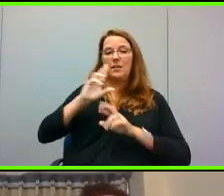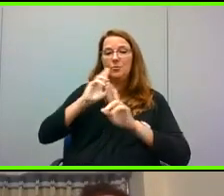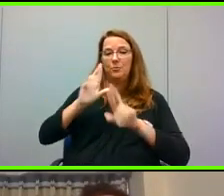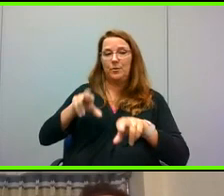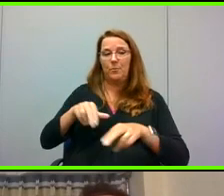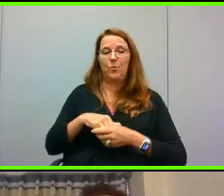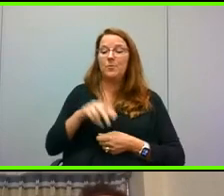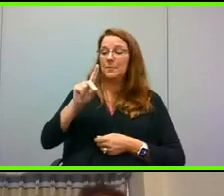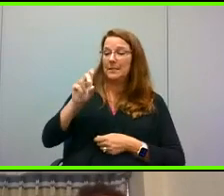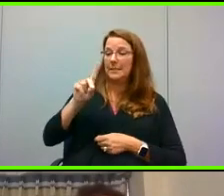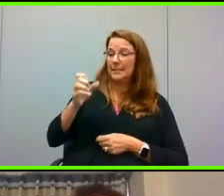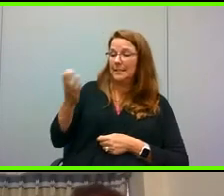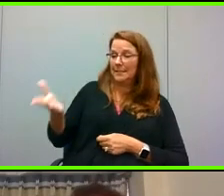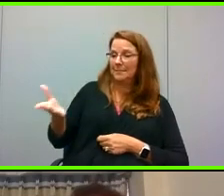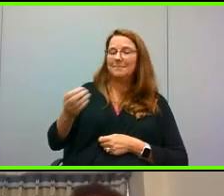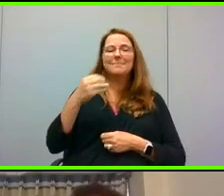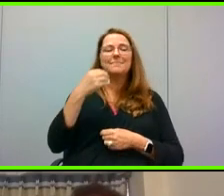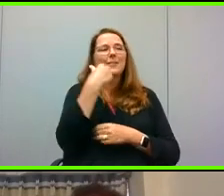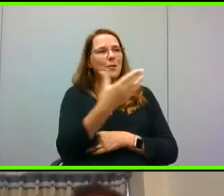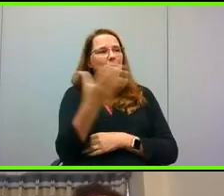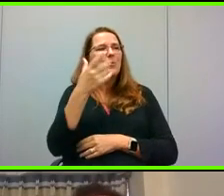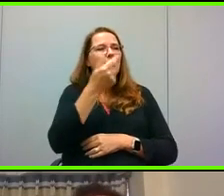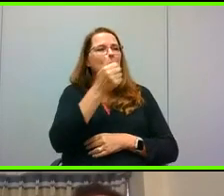Dee, Good morning, Garrett and